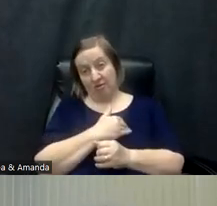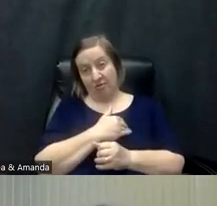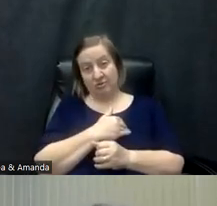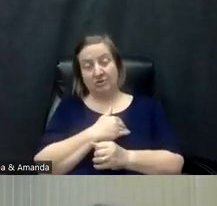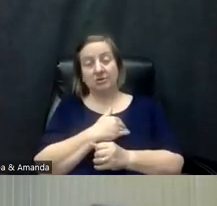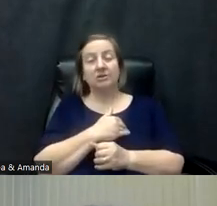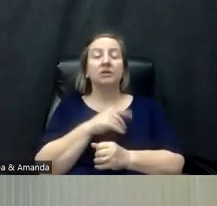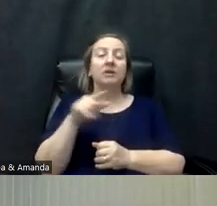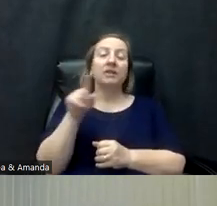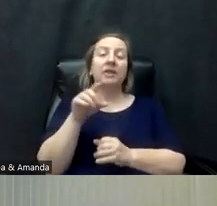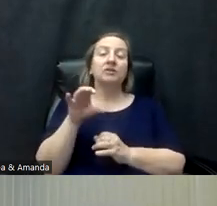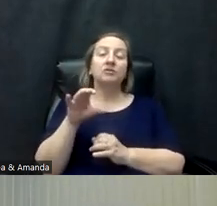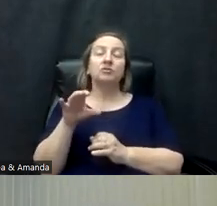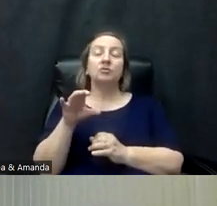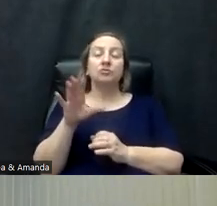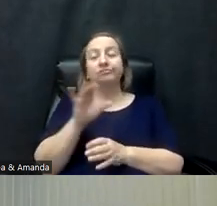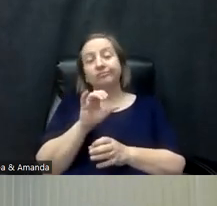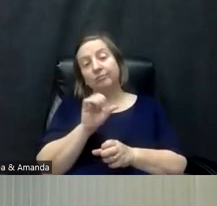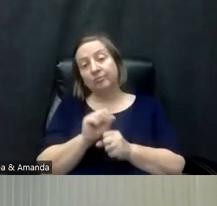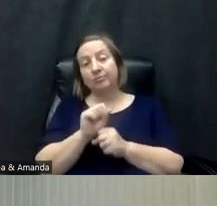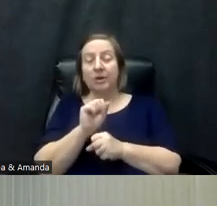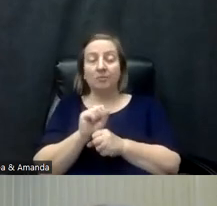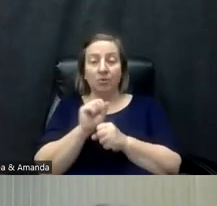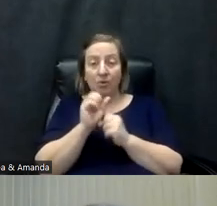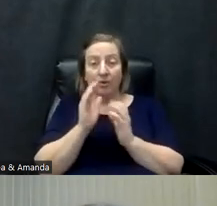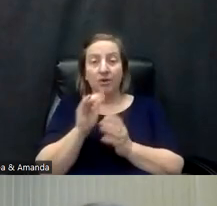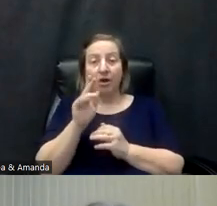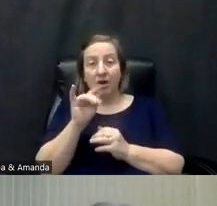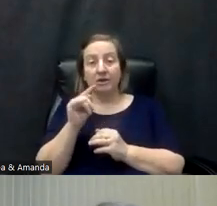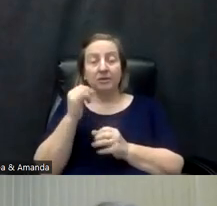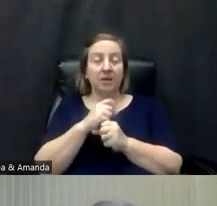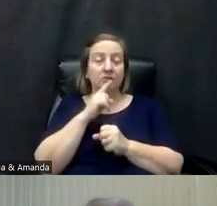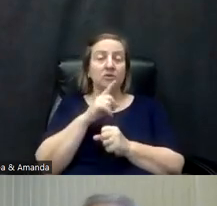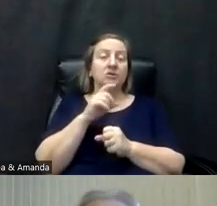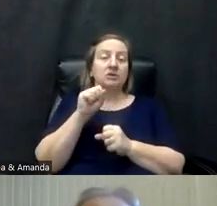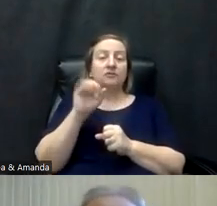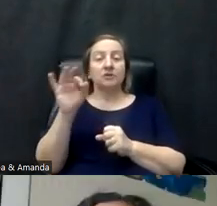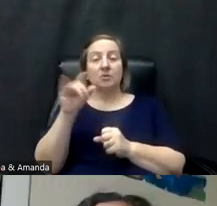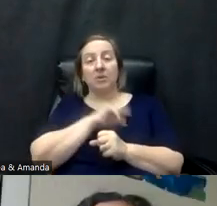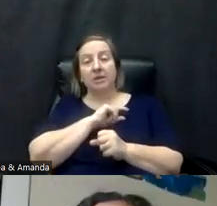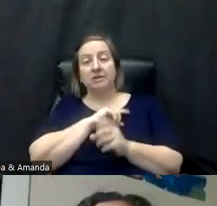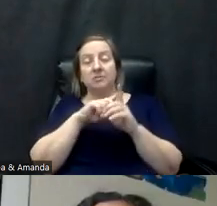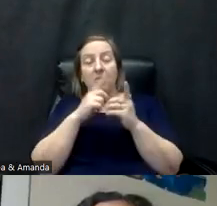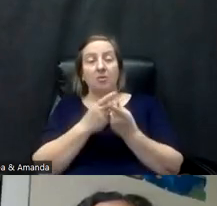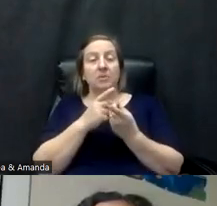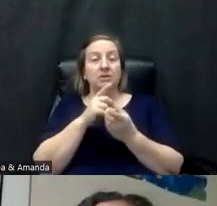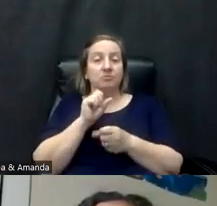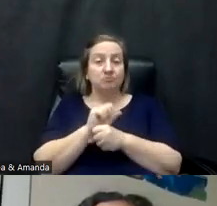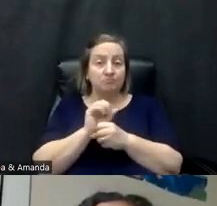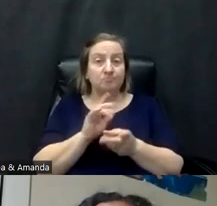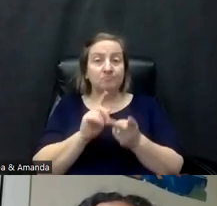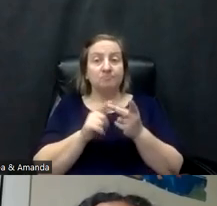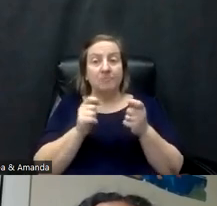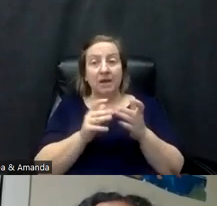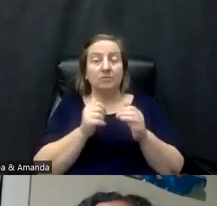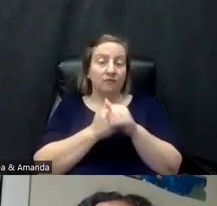conducts performance audits and reviews whether San Francisco Police Department's personnel and management have complied with